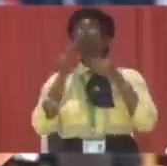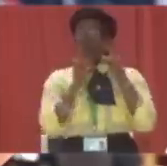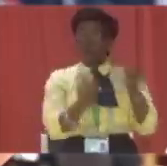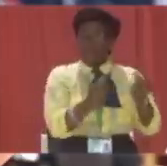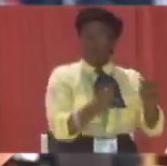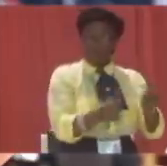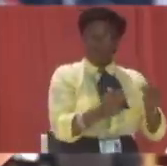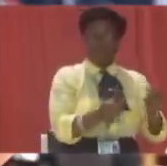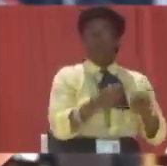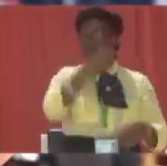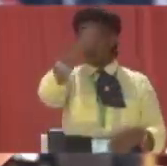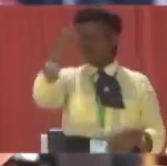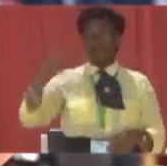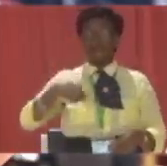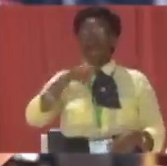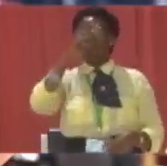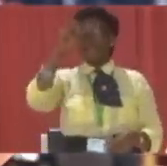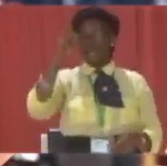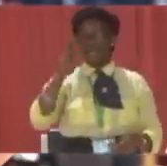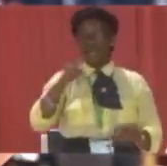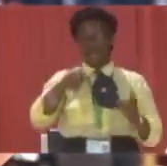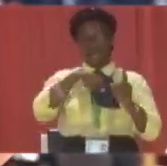close.